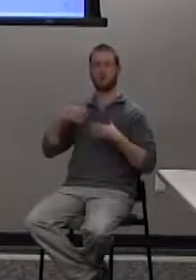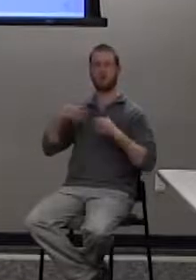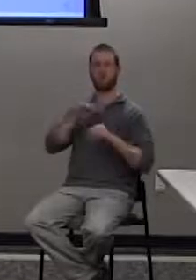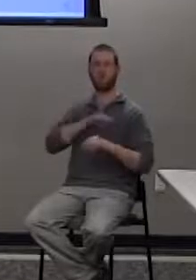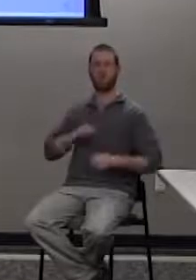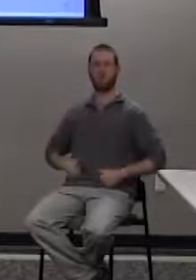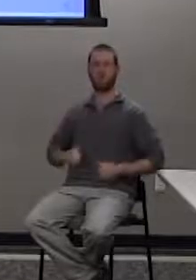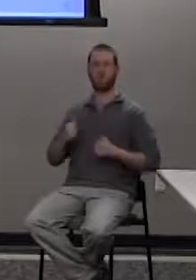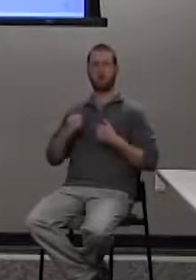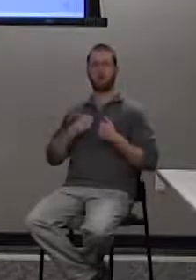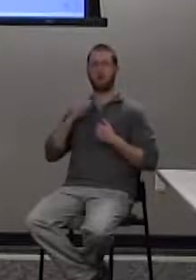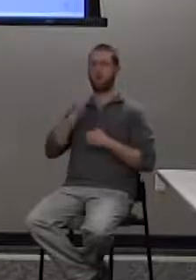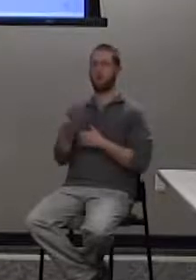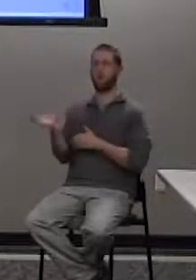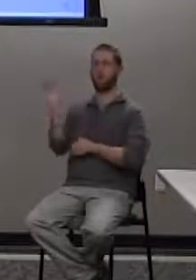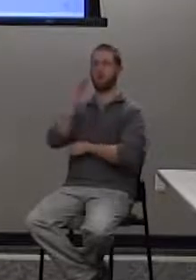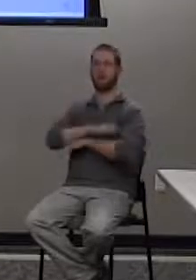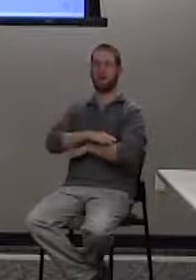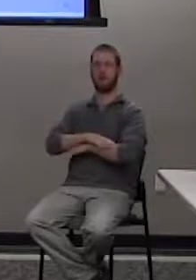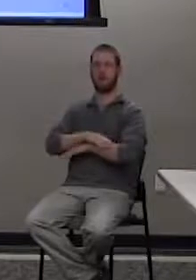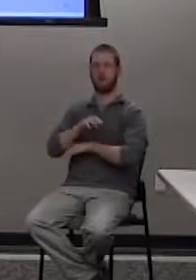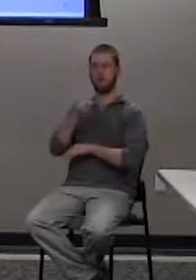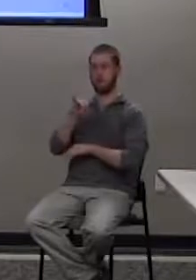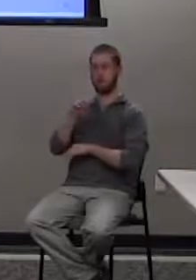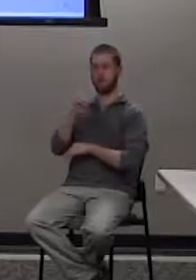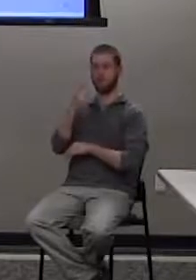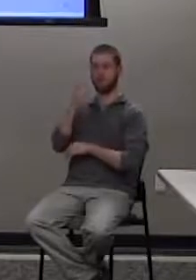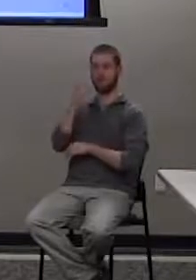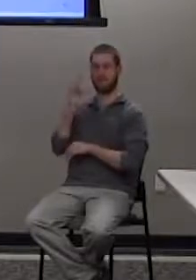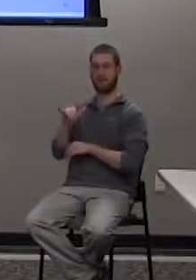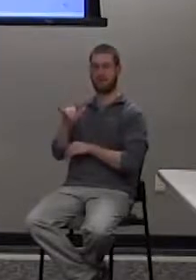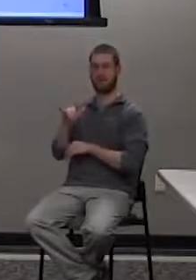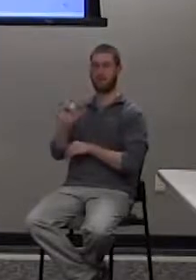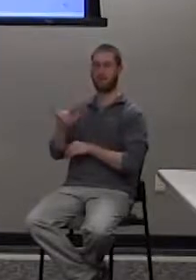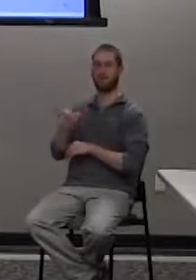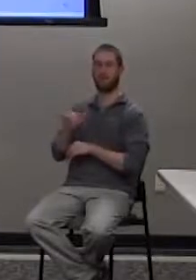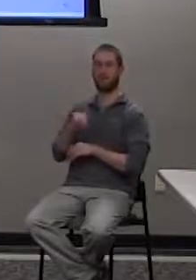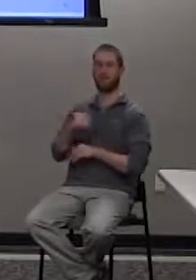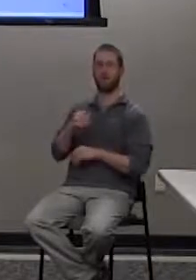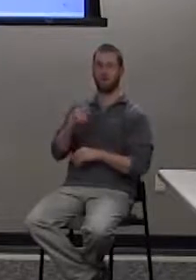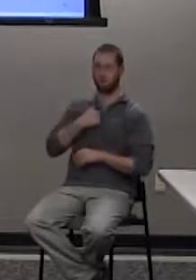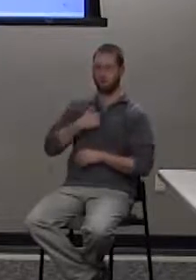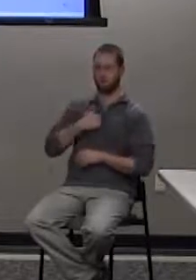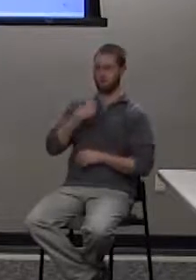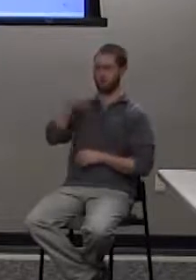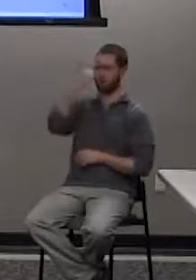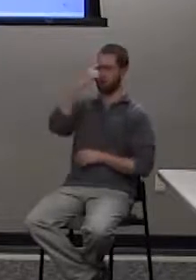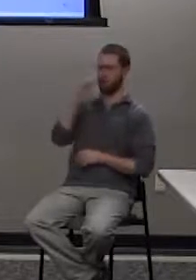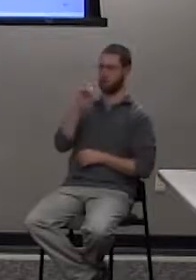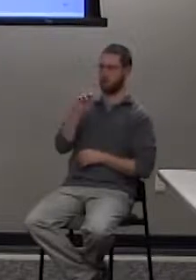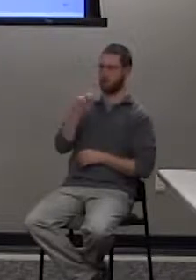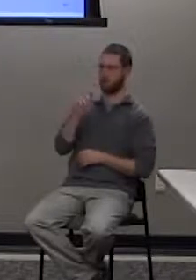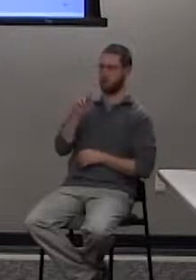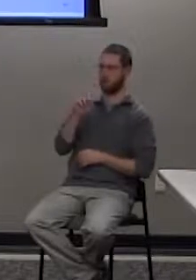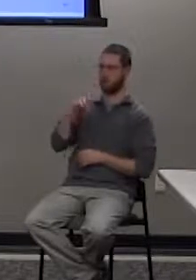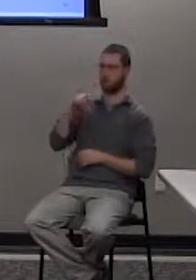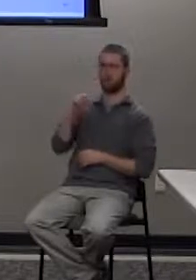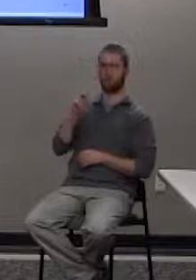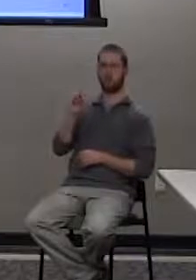that as a value come here. Or we can create a situation where millennials who fancy themselves entrepreneurs